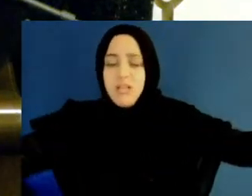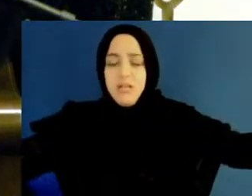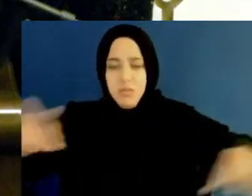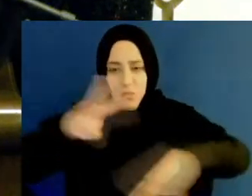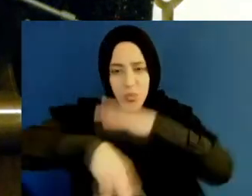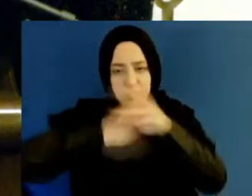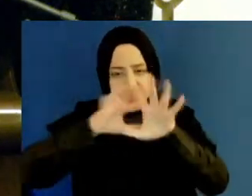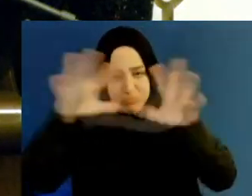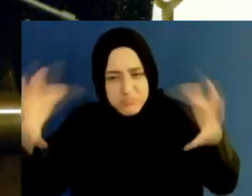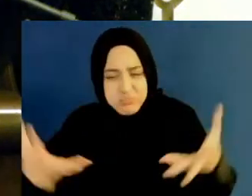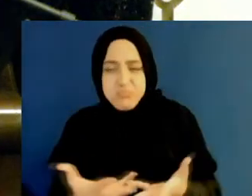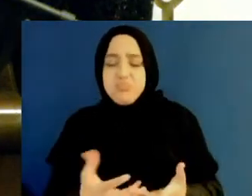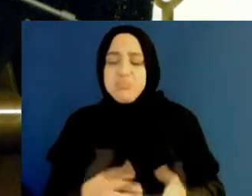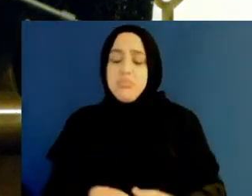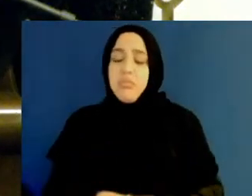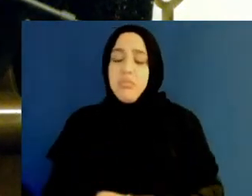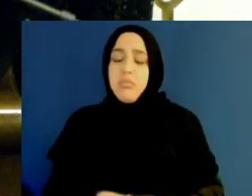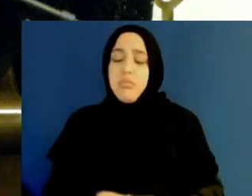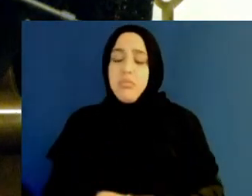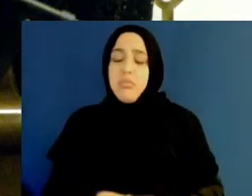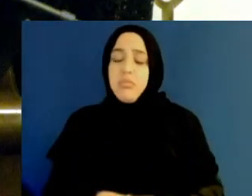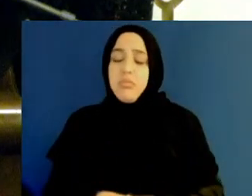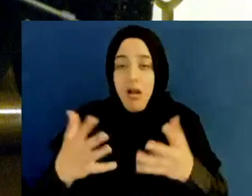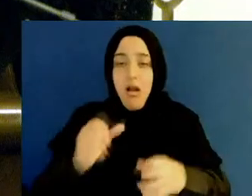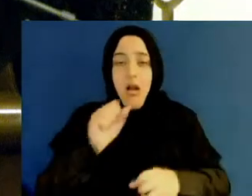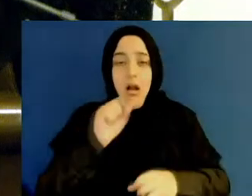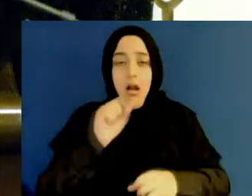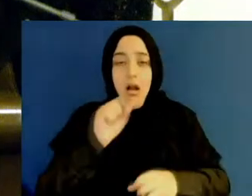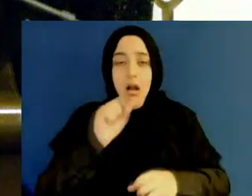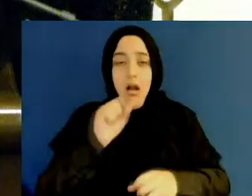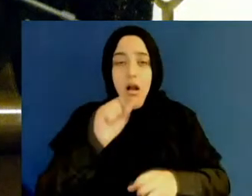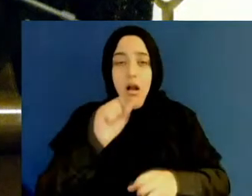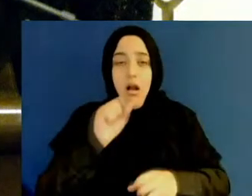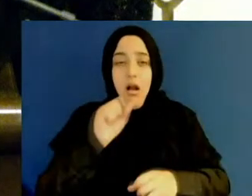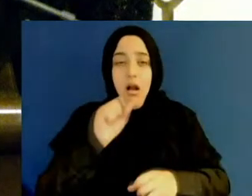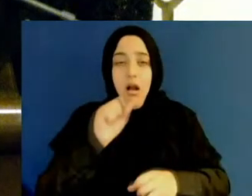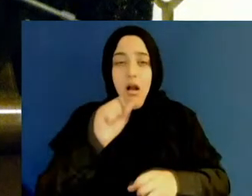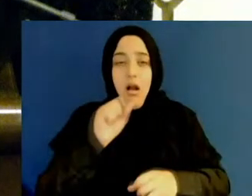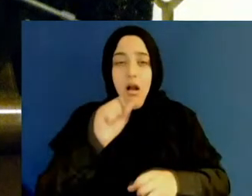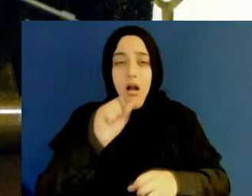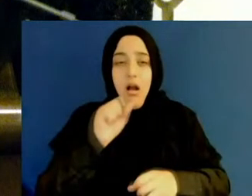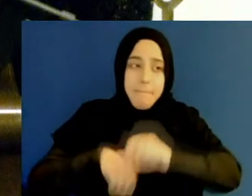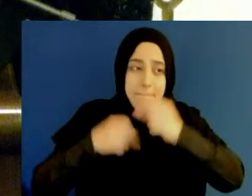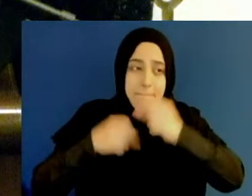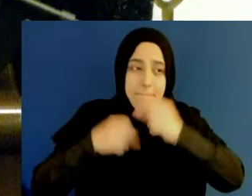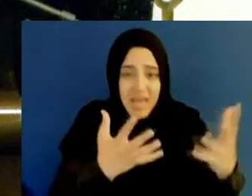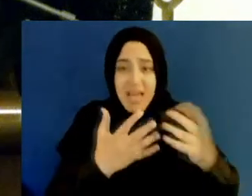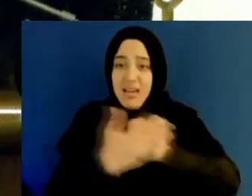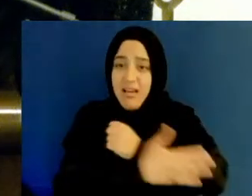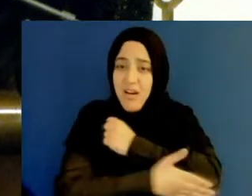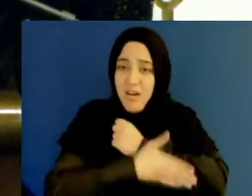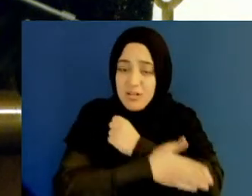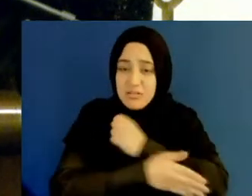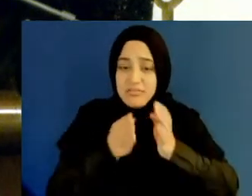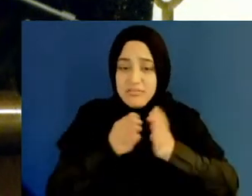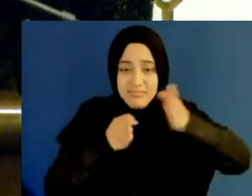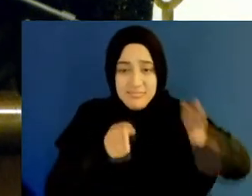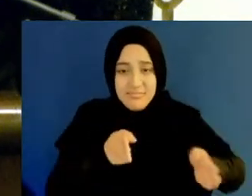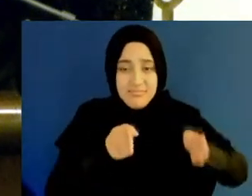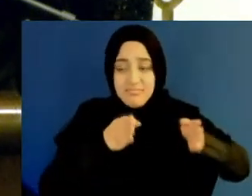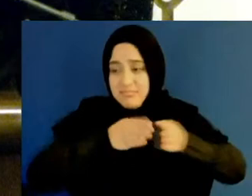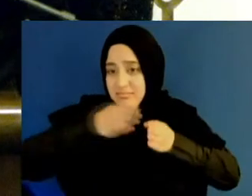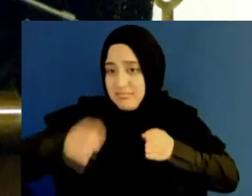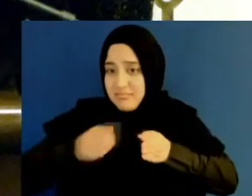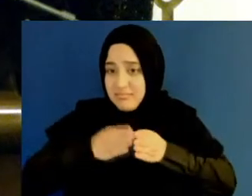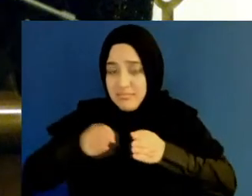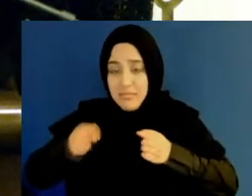of invasions within neighboring countries within the Arabian Peninsula and out of the Arabian